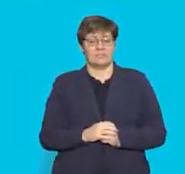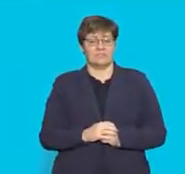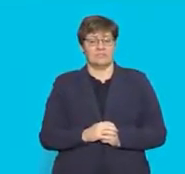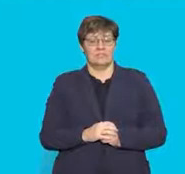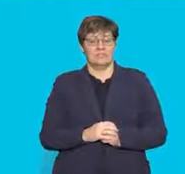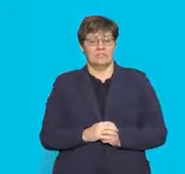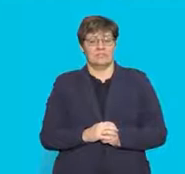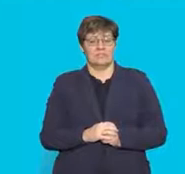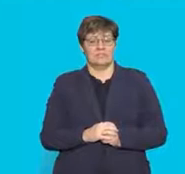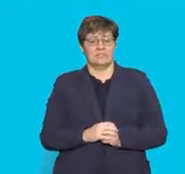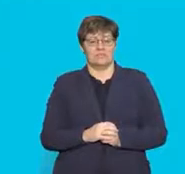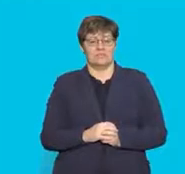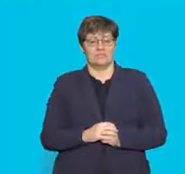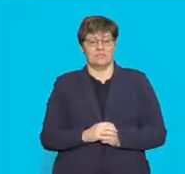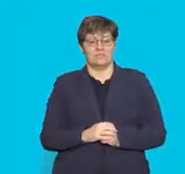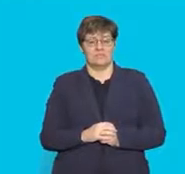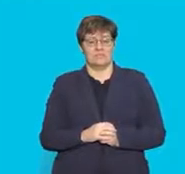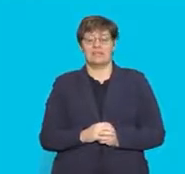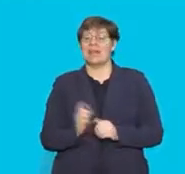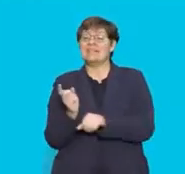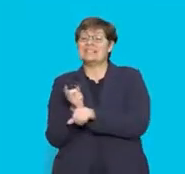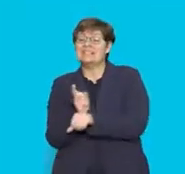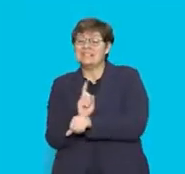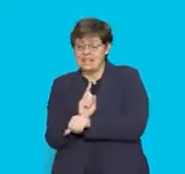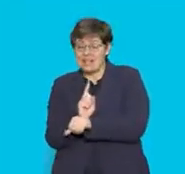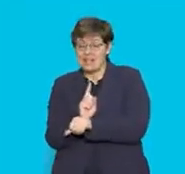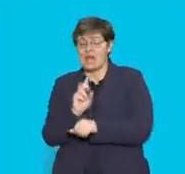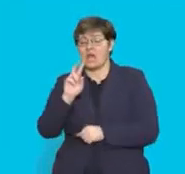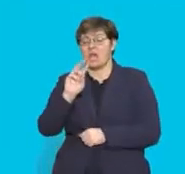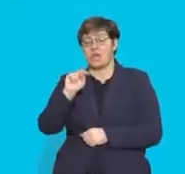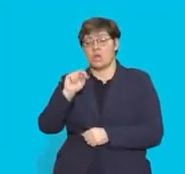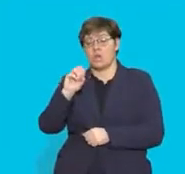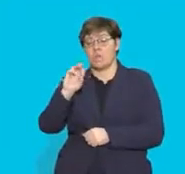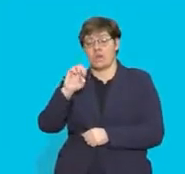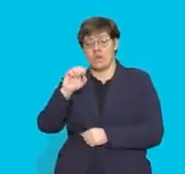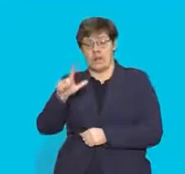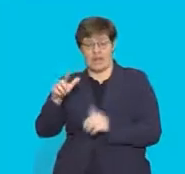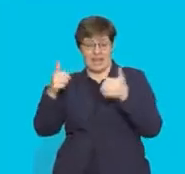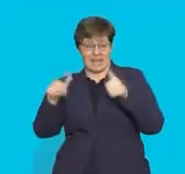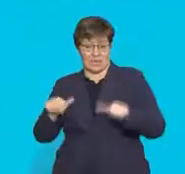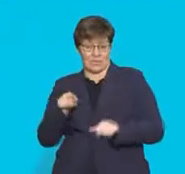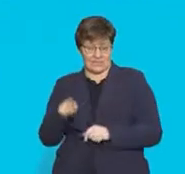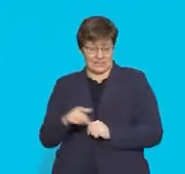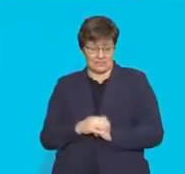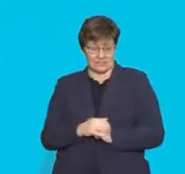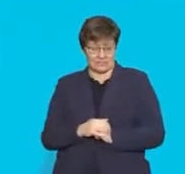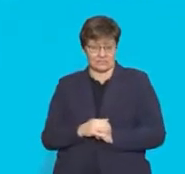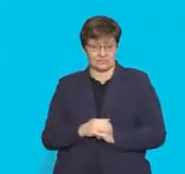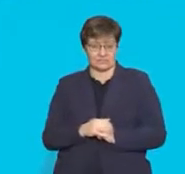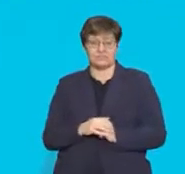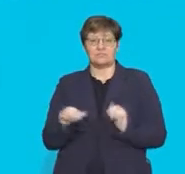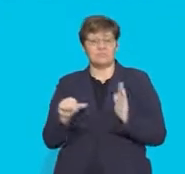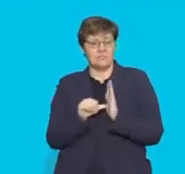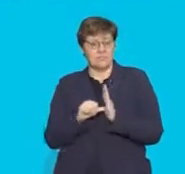asset disposal, we said, is an interim nominal account, right? We're recapping an important feature of the